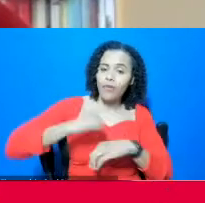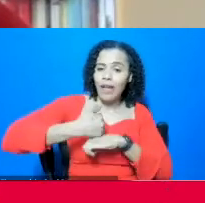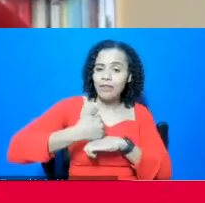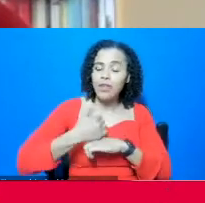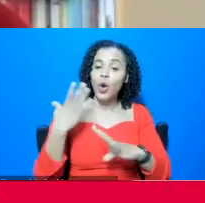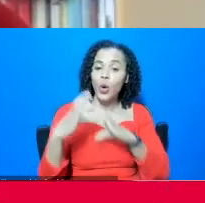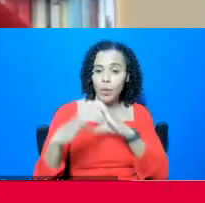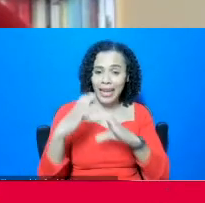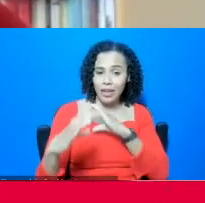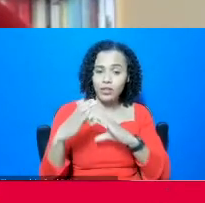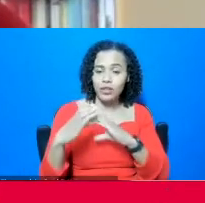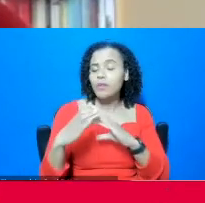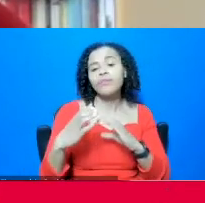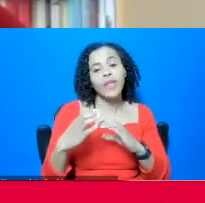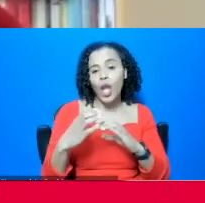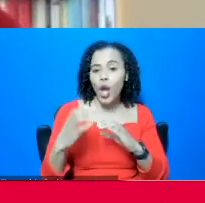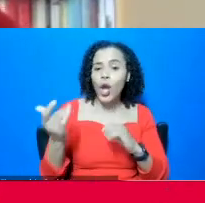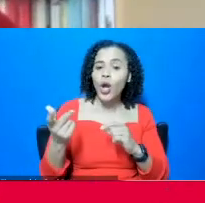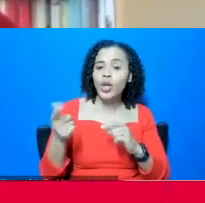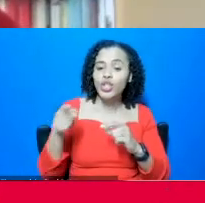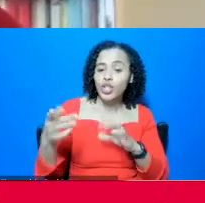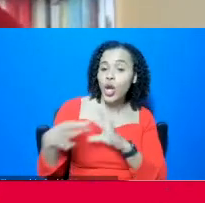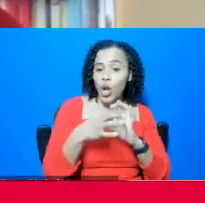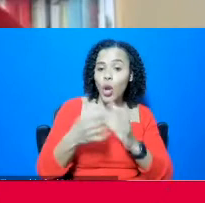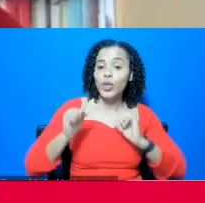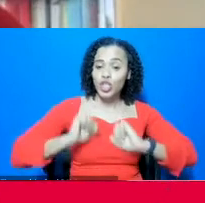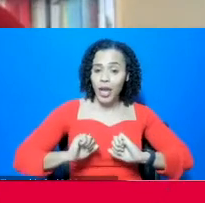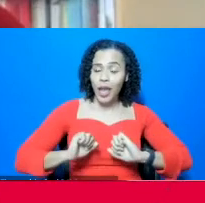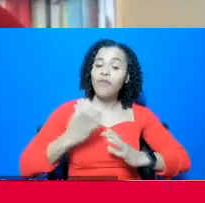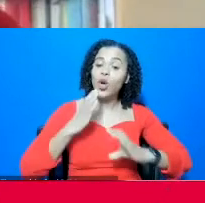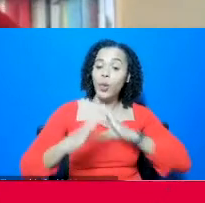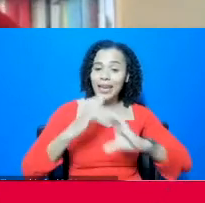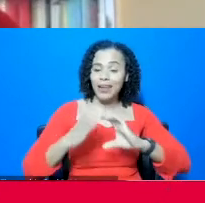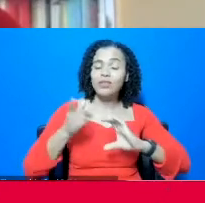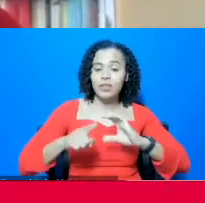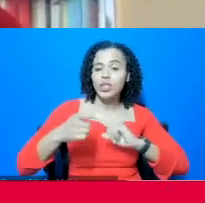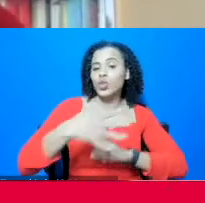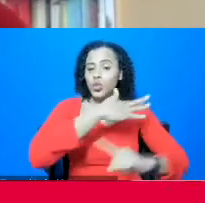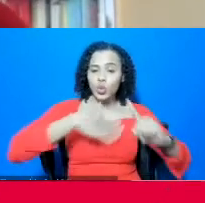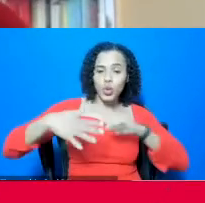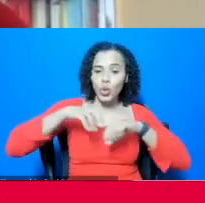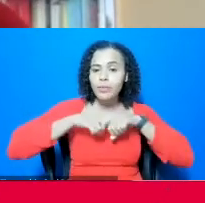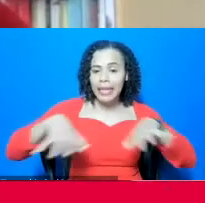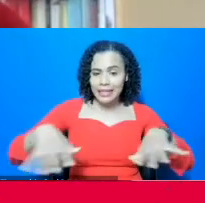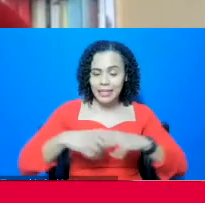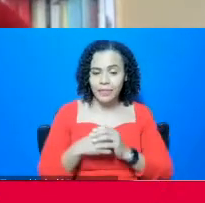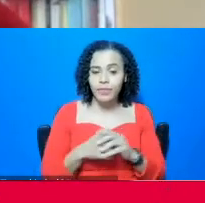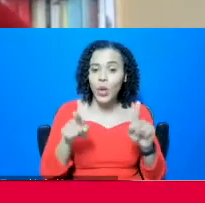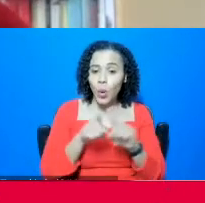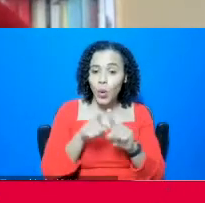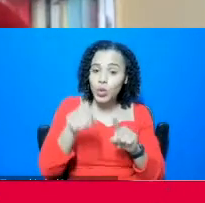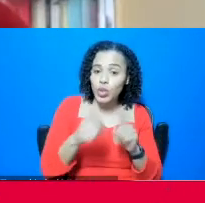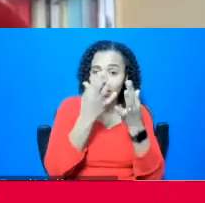communications, of communications and social media. She also co-hosts the